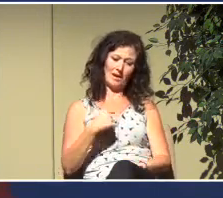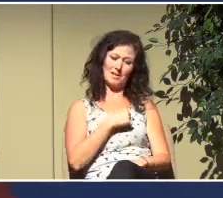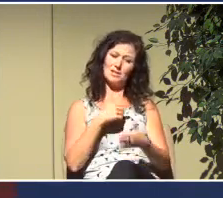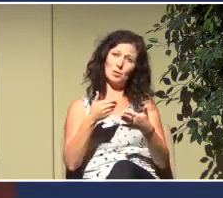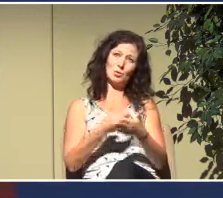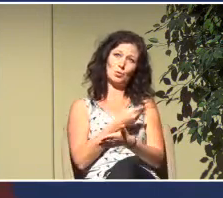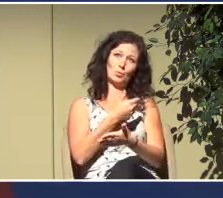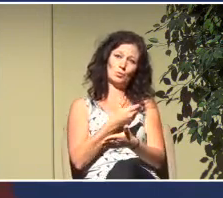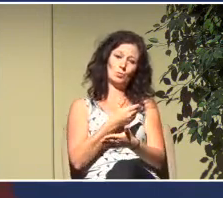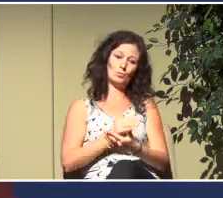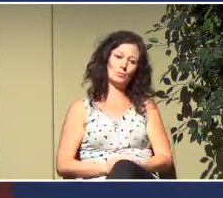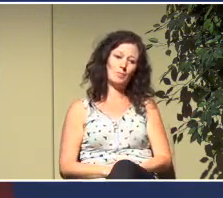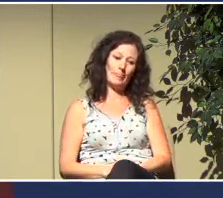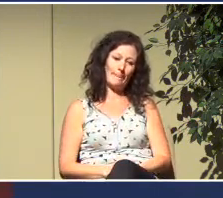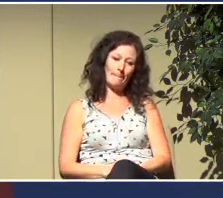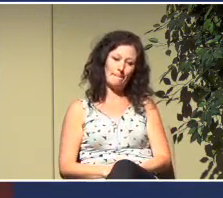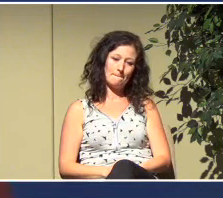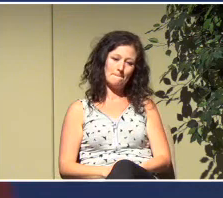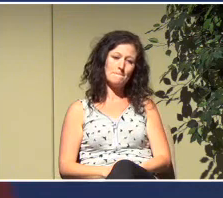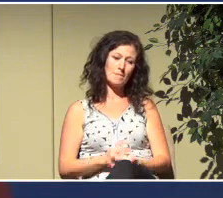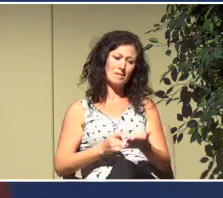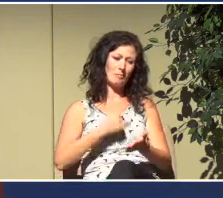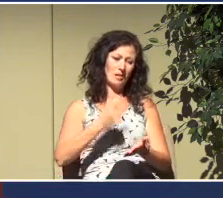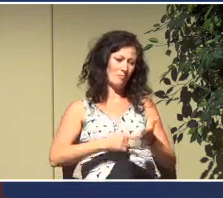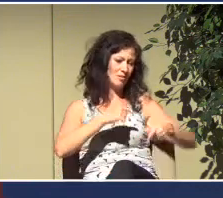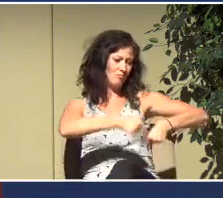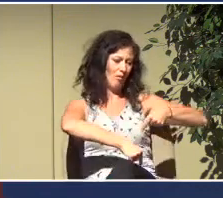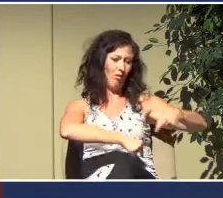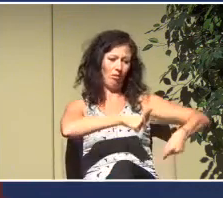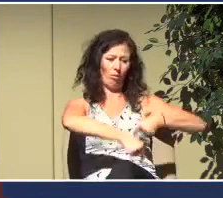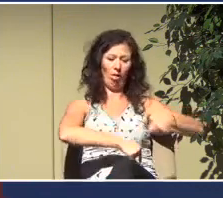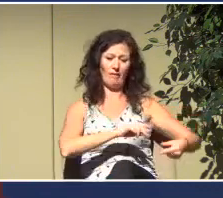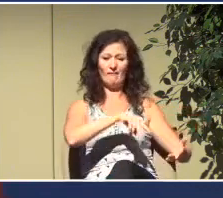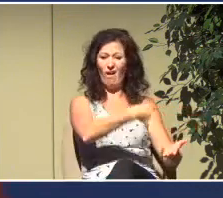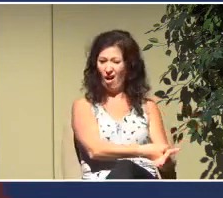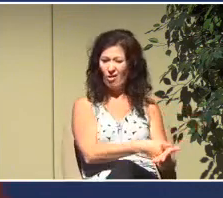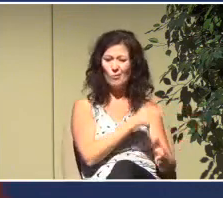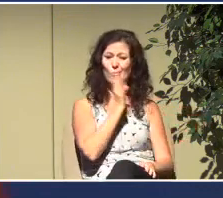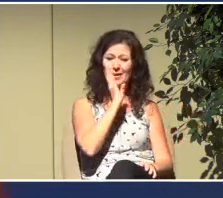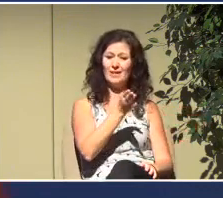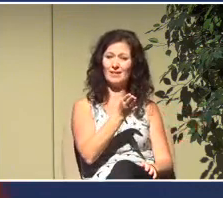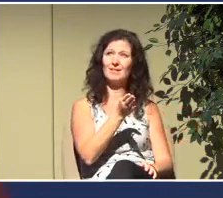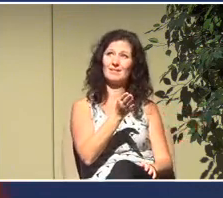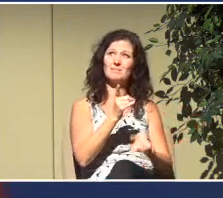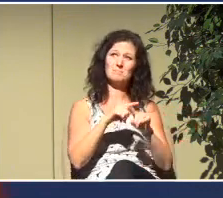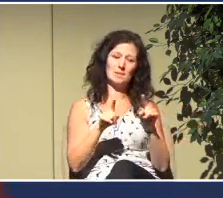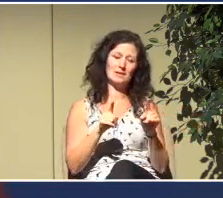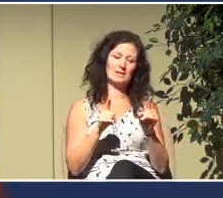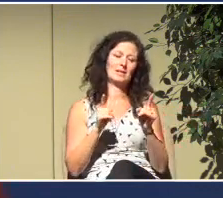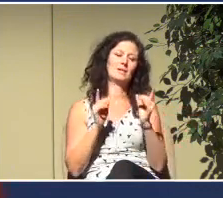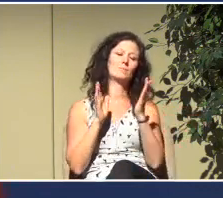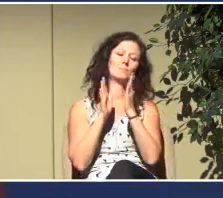you. Stumbling, sure, tripping often, but help us to live for you nonetheless.